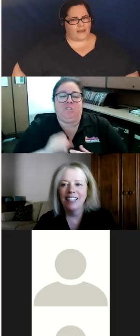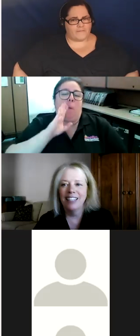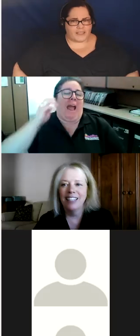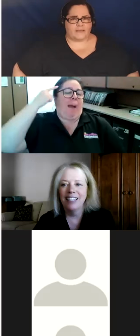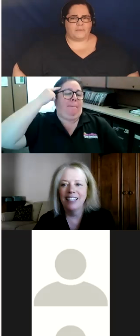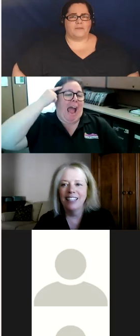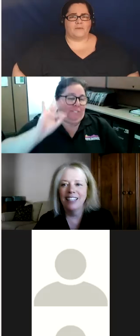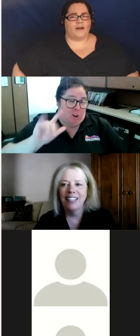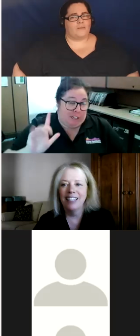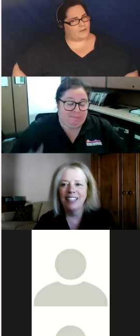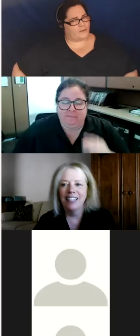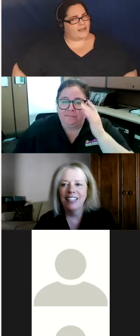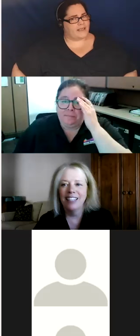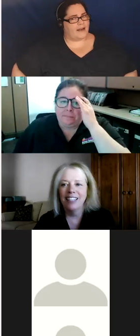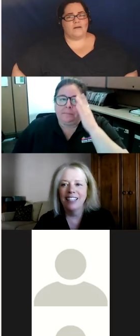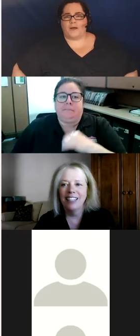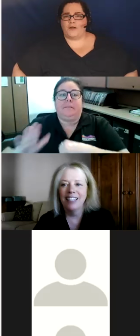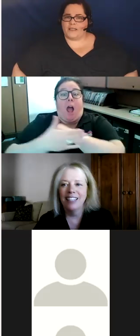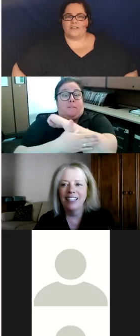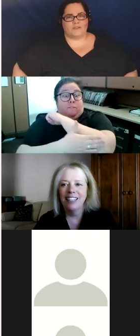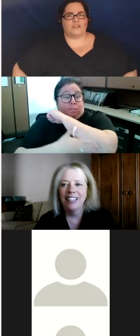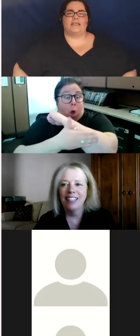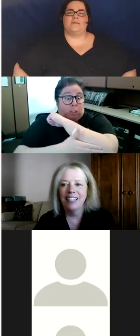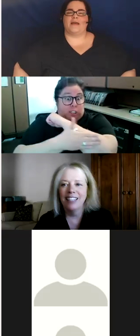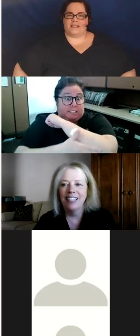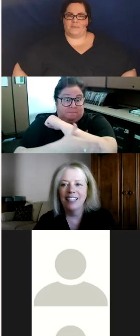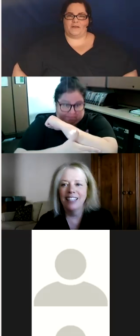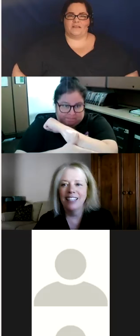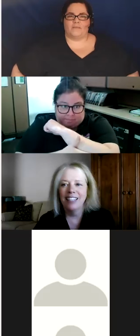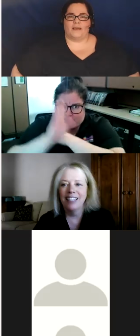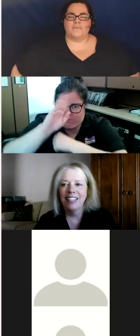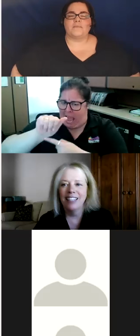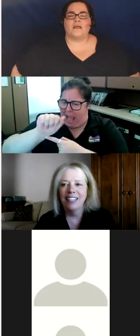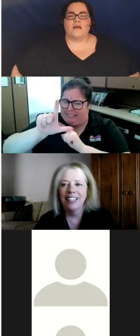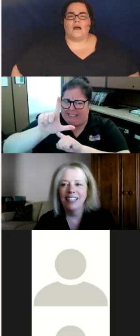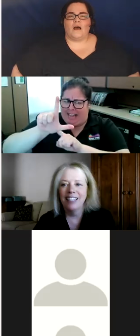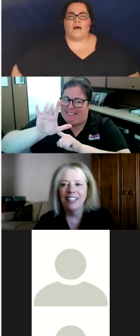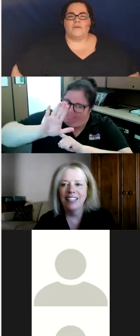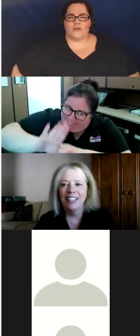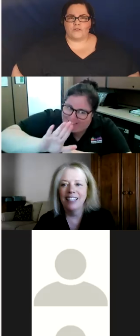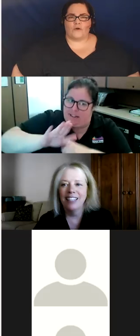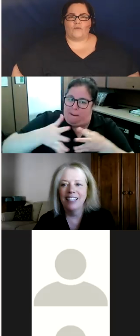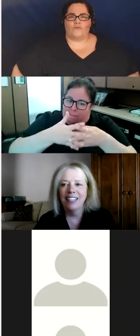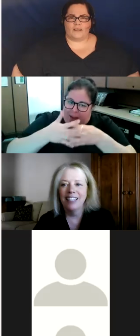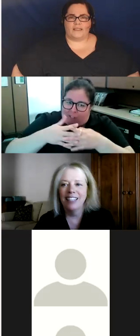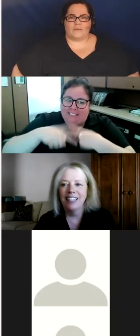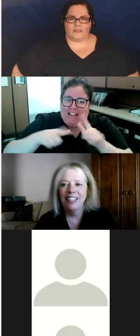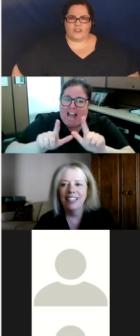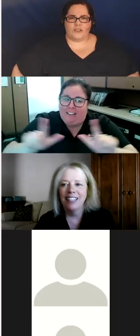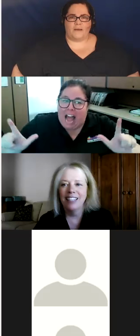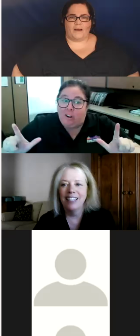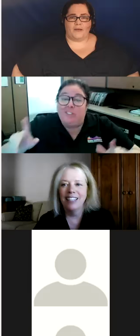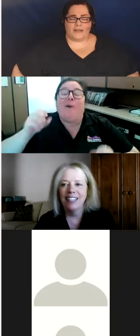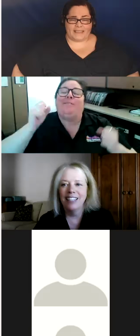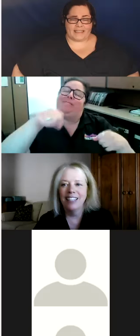and feeling like people don't care. But you guys care about your patients, so just keep that experience in mind. There's also foreign